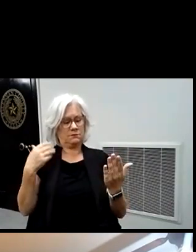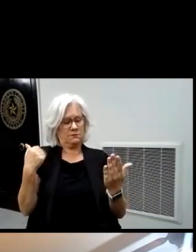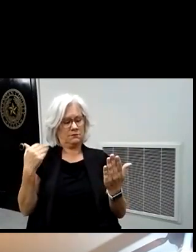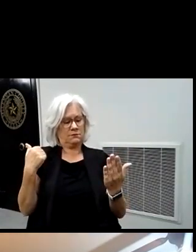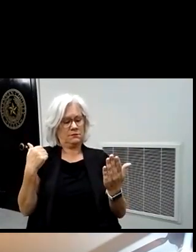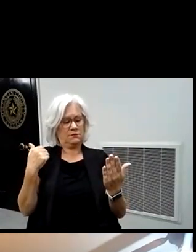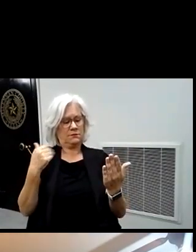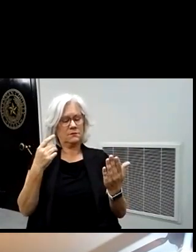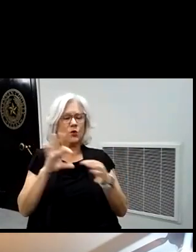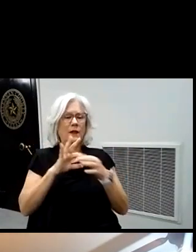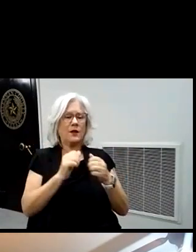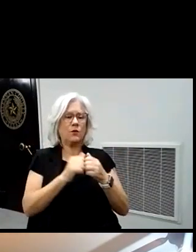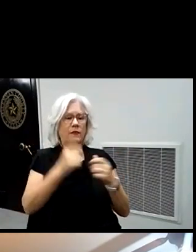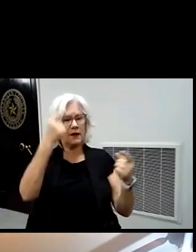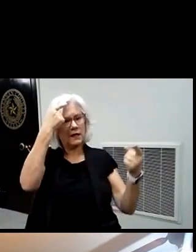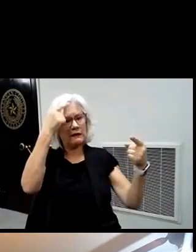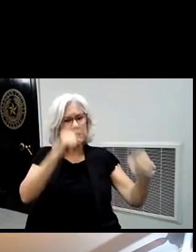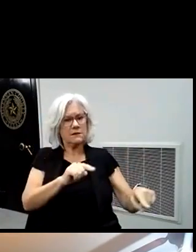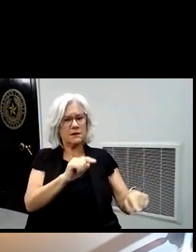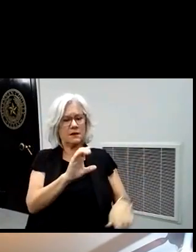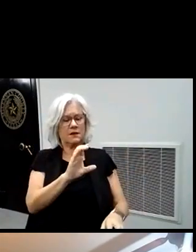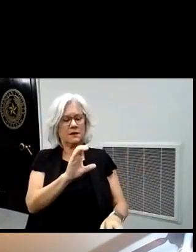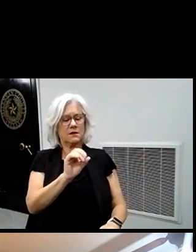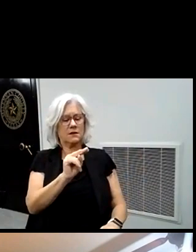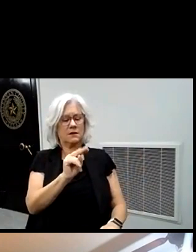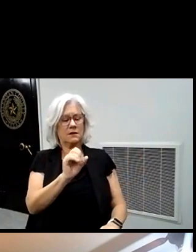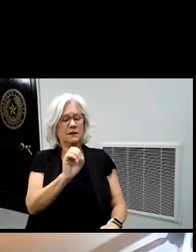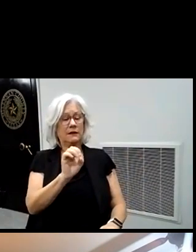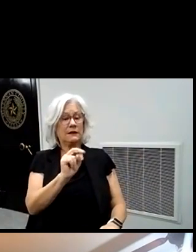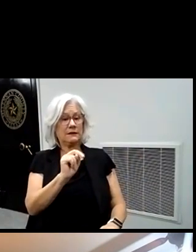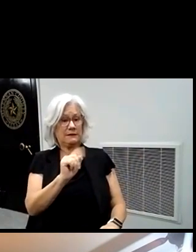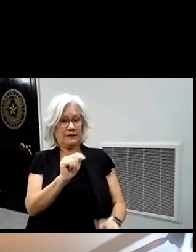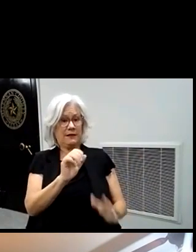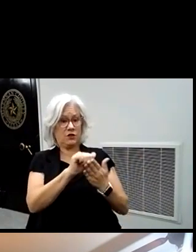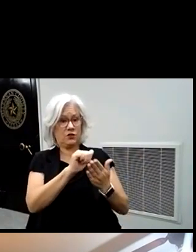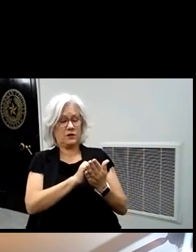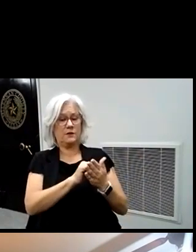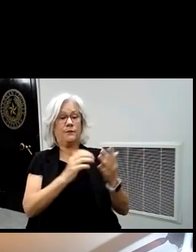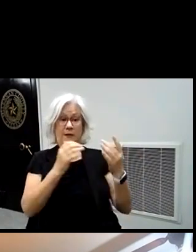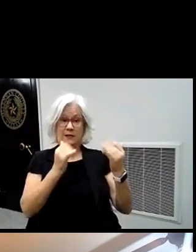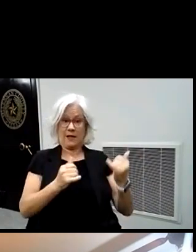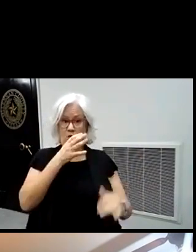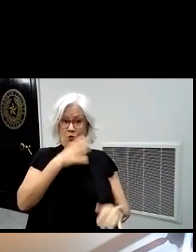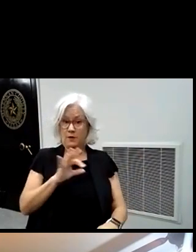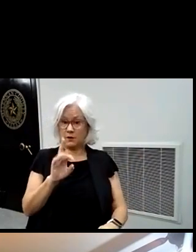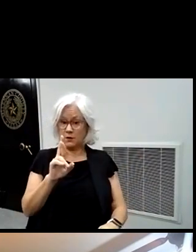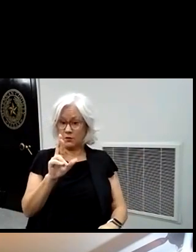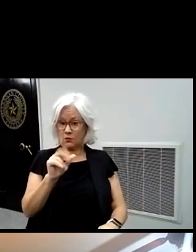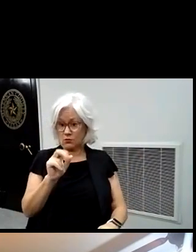consent agenda. So Francis, are you prepared to give